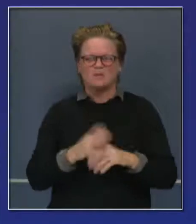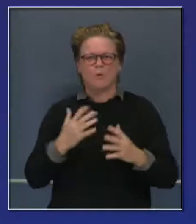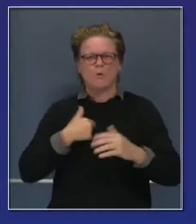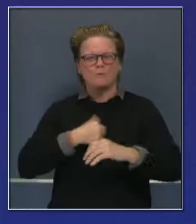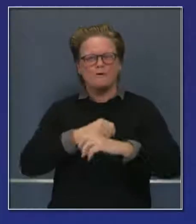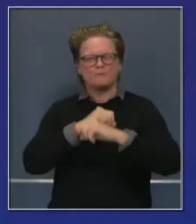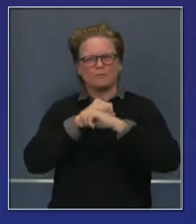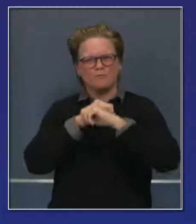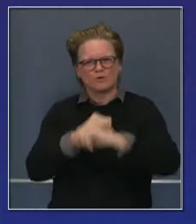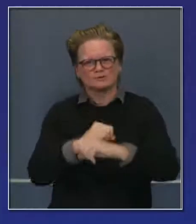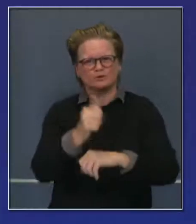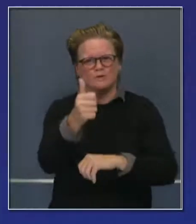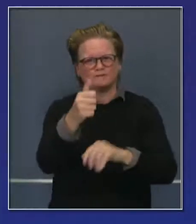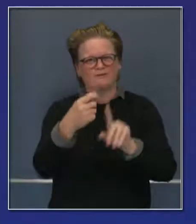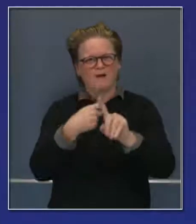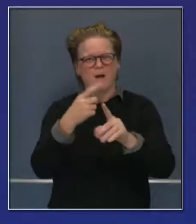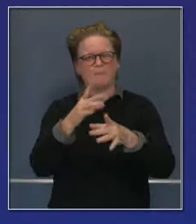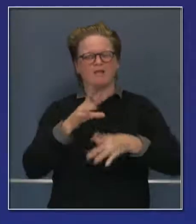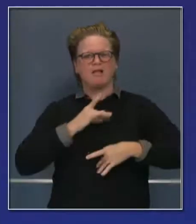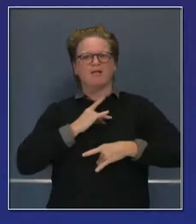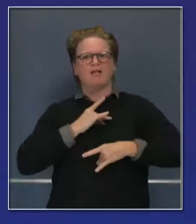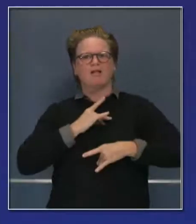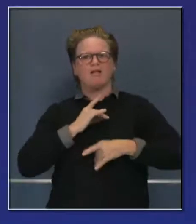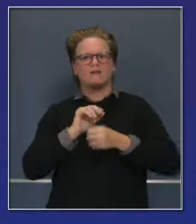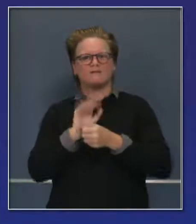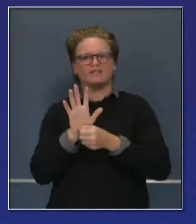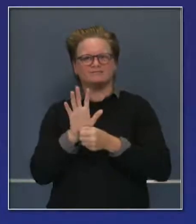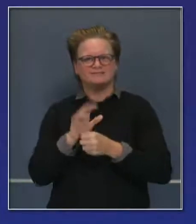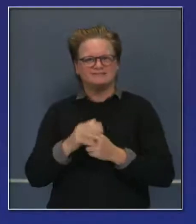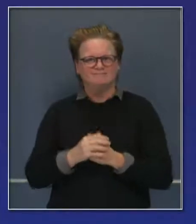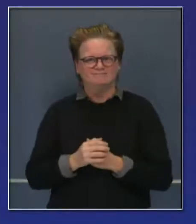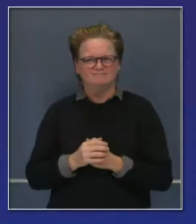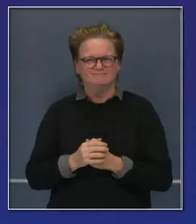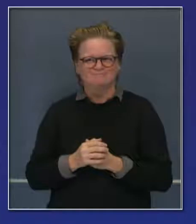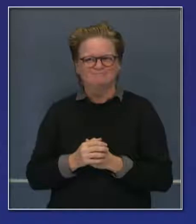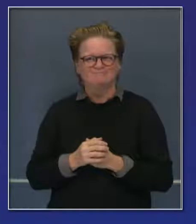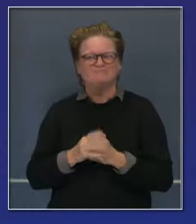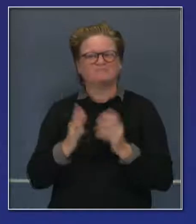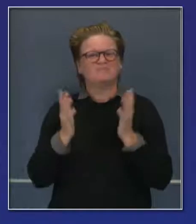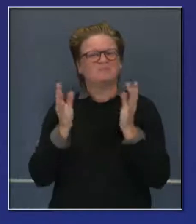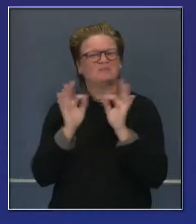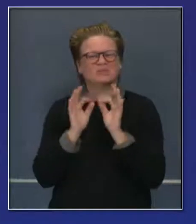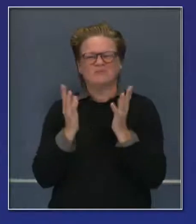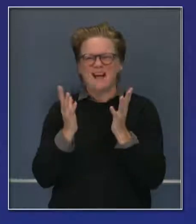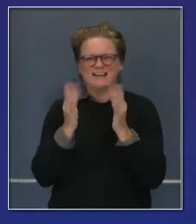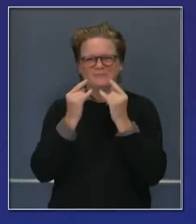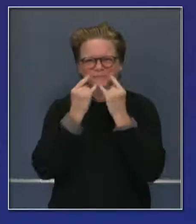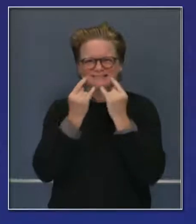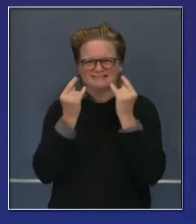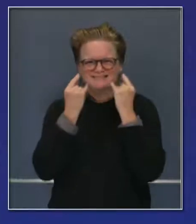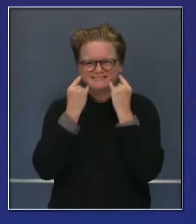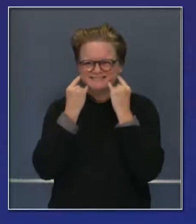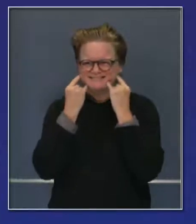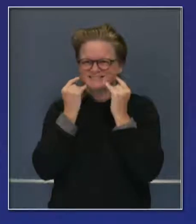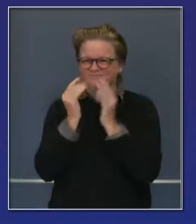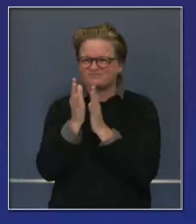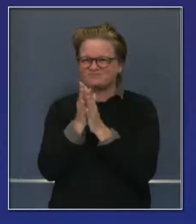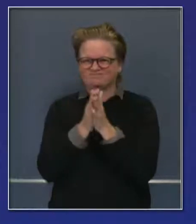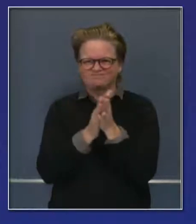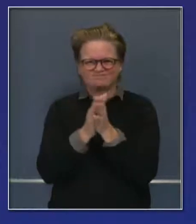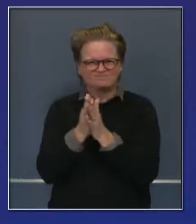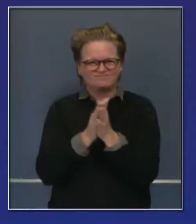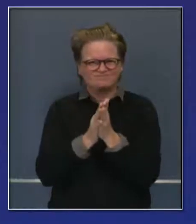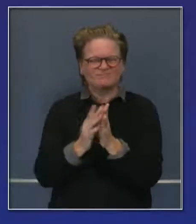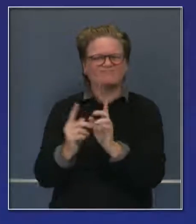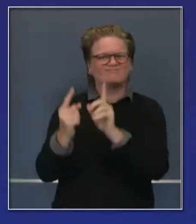thing on COVID. What's it mean as a person? It means you wear a mask. You wash your hands. You watch your distance. So get covered. But